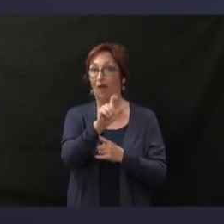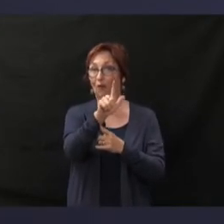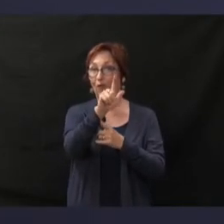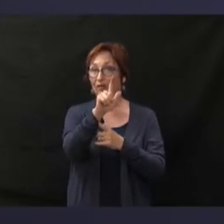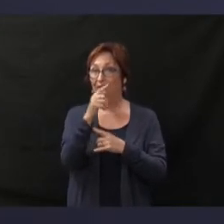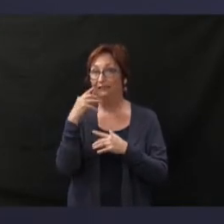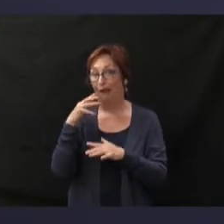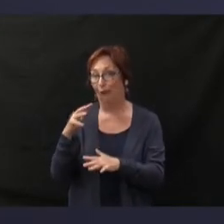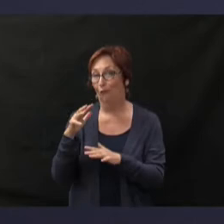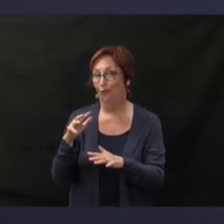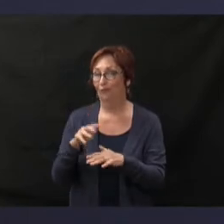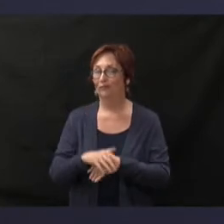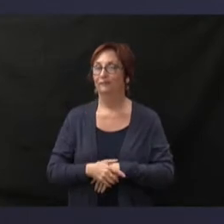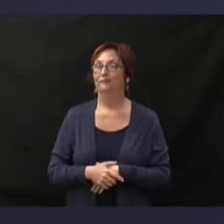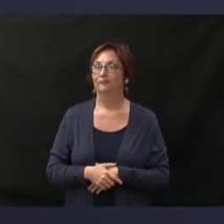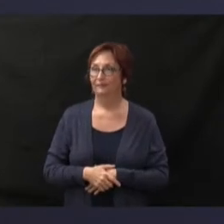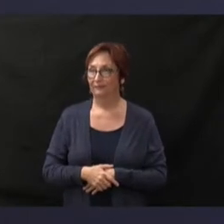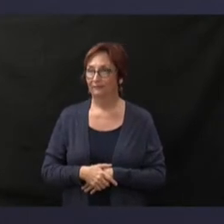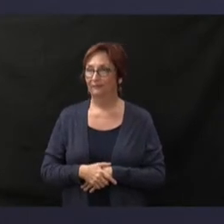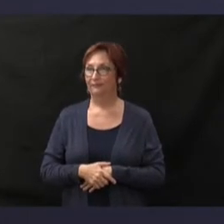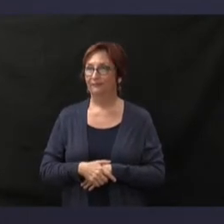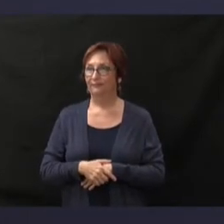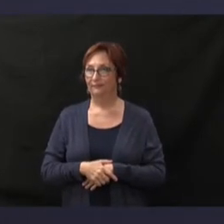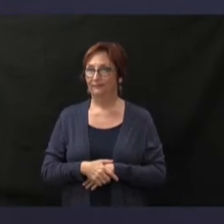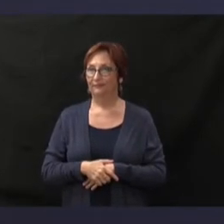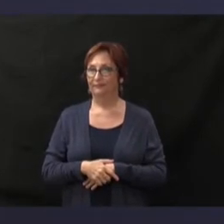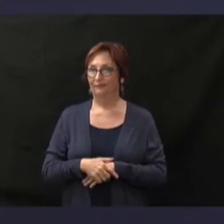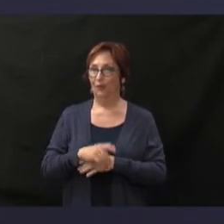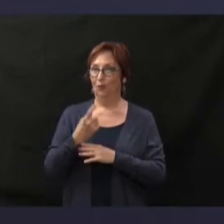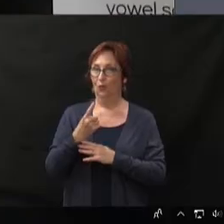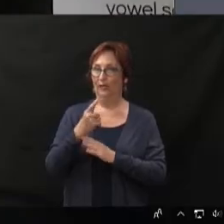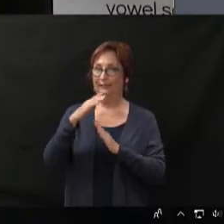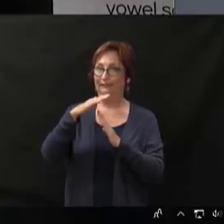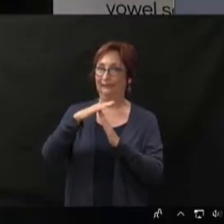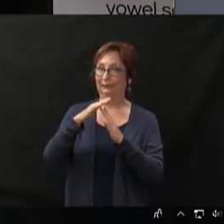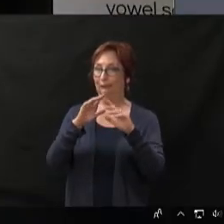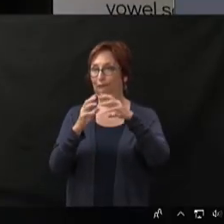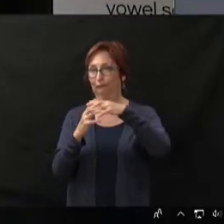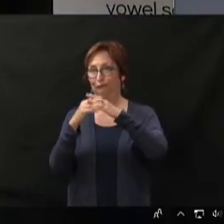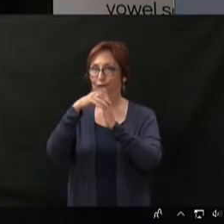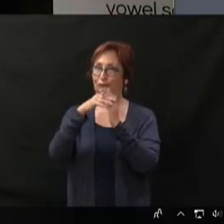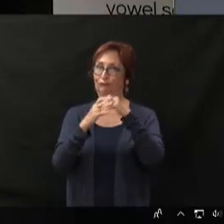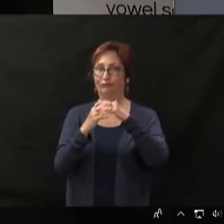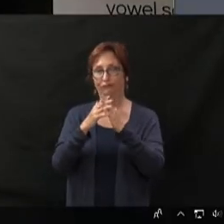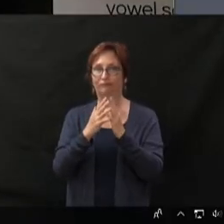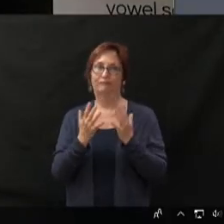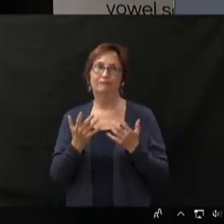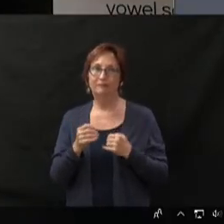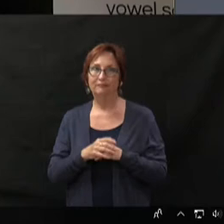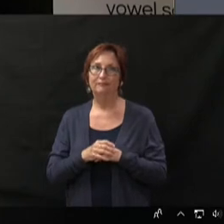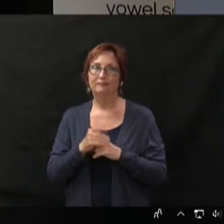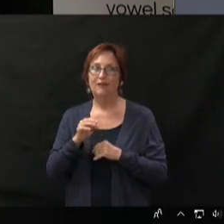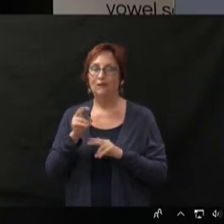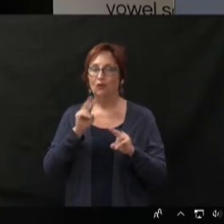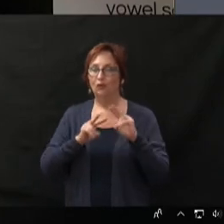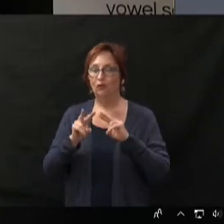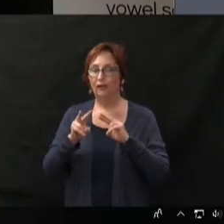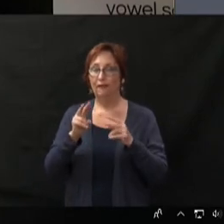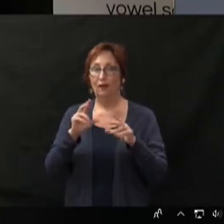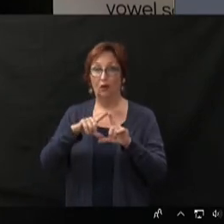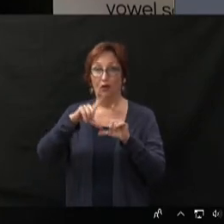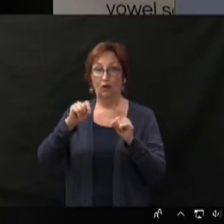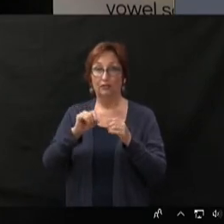vowel sound. All right. If you look at these cards, there is a jingle if you're